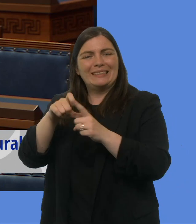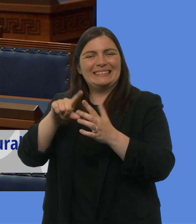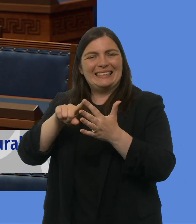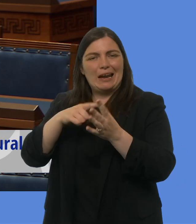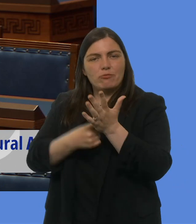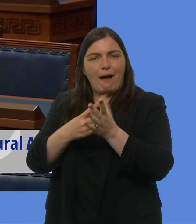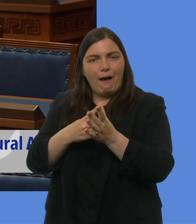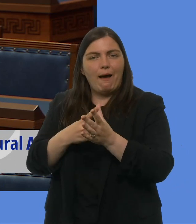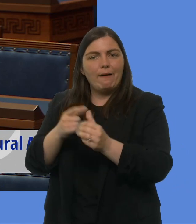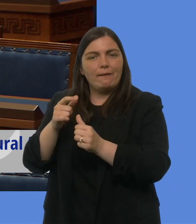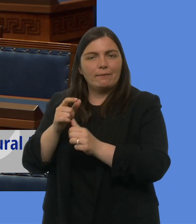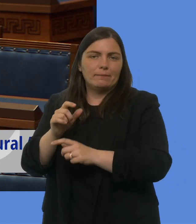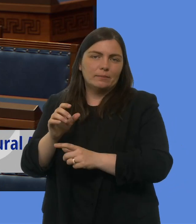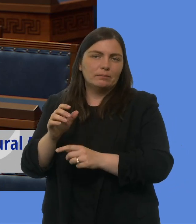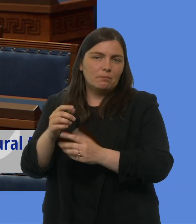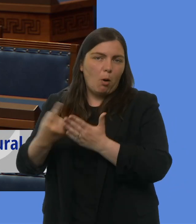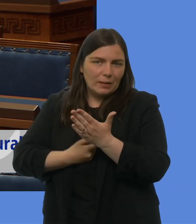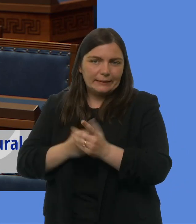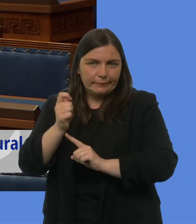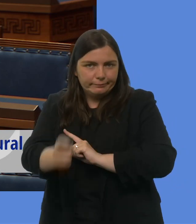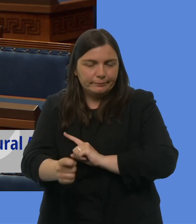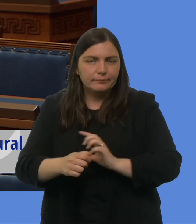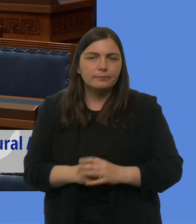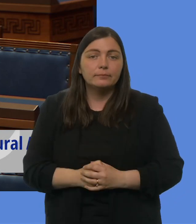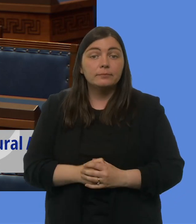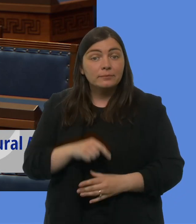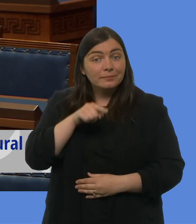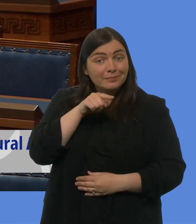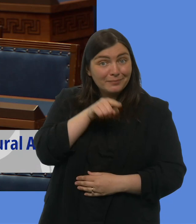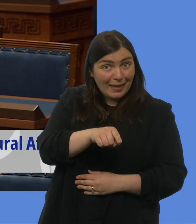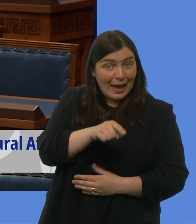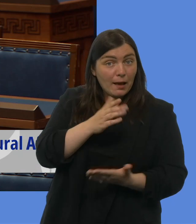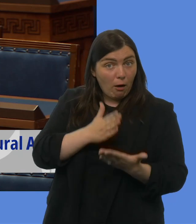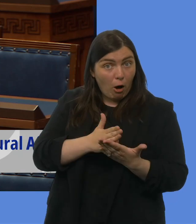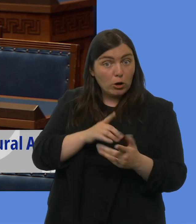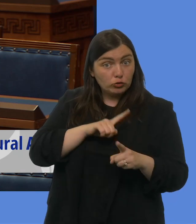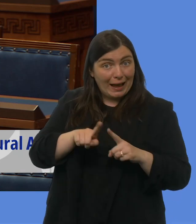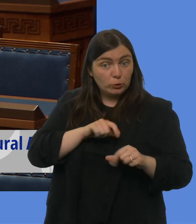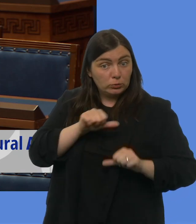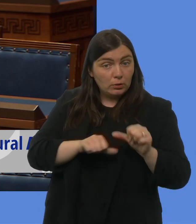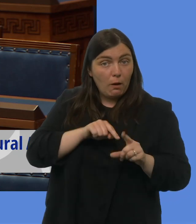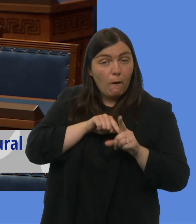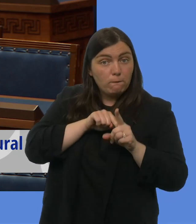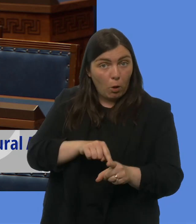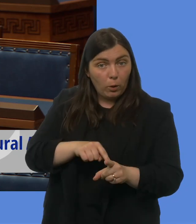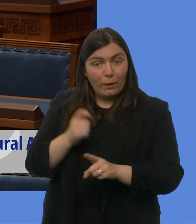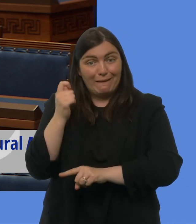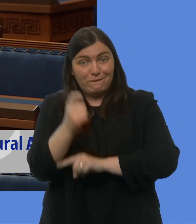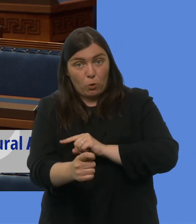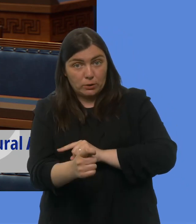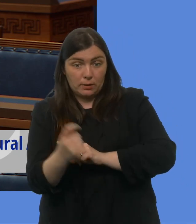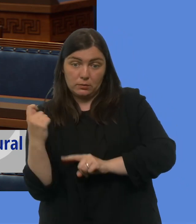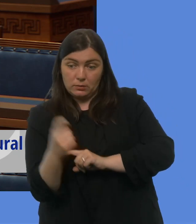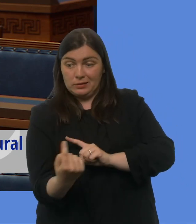necessary. Granville Eco Park is working towards complying with an enforcement notice that NEA issued to the company on the 7th of March